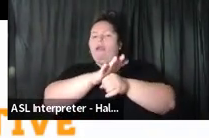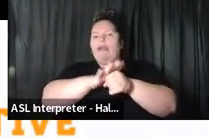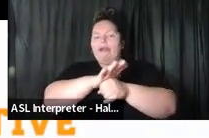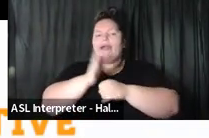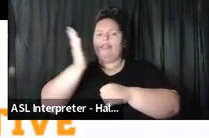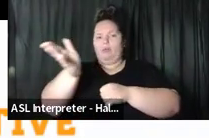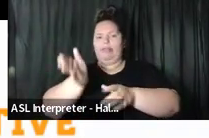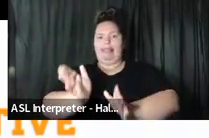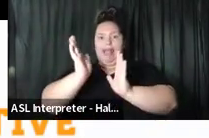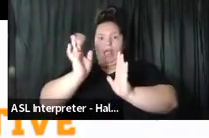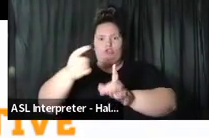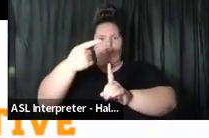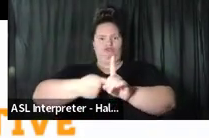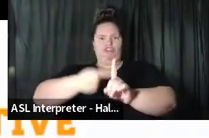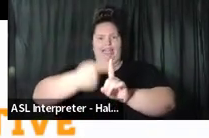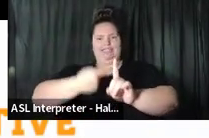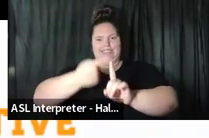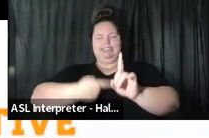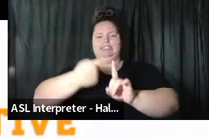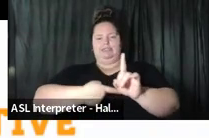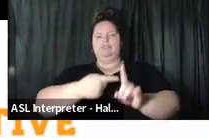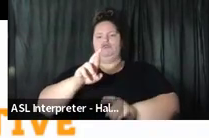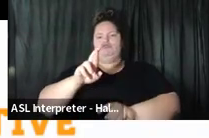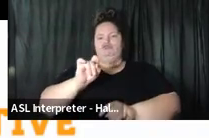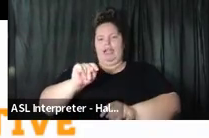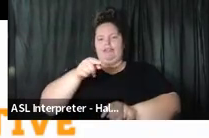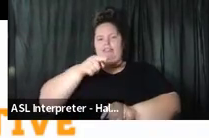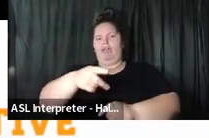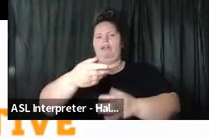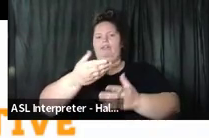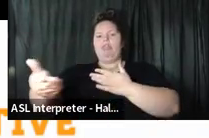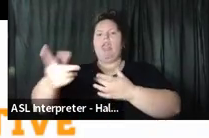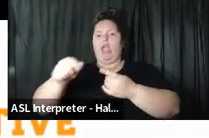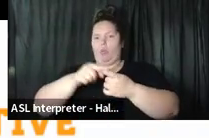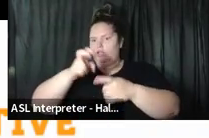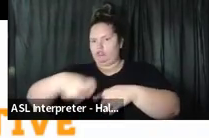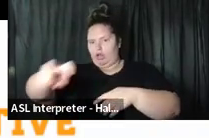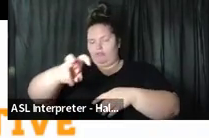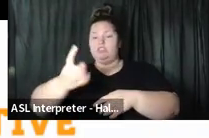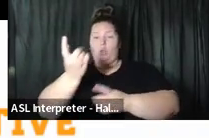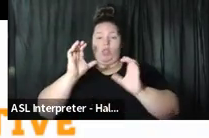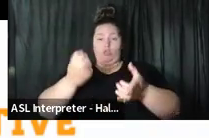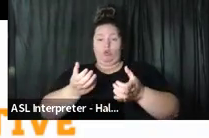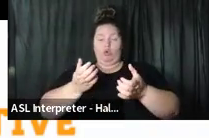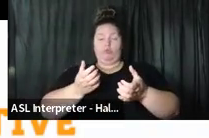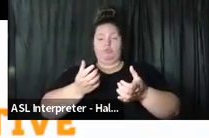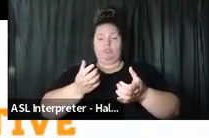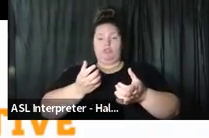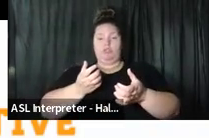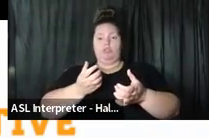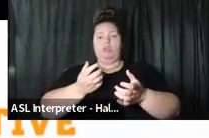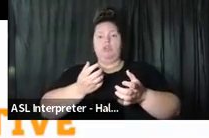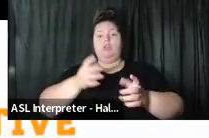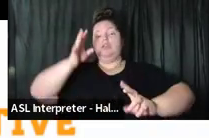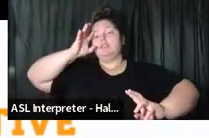allow you to rent those devices when you're traveling. So one of the groups that is kind of like everywhere is the Creative